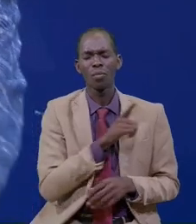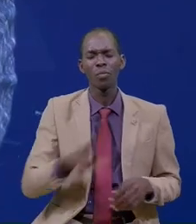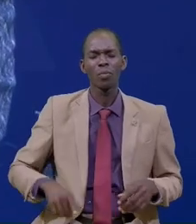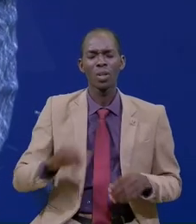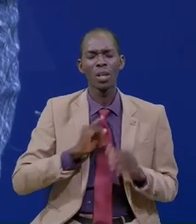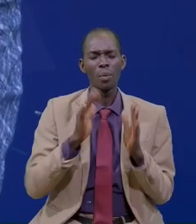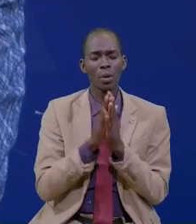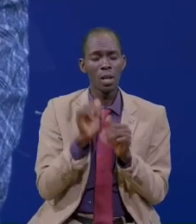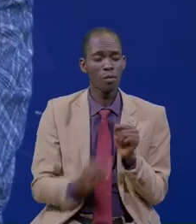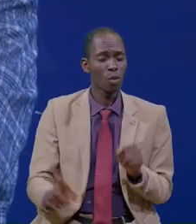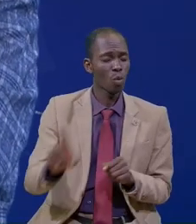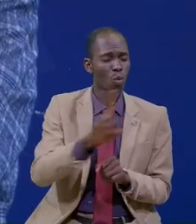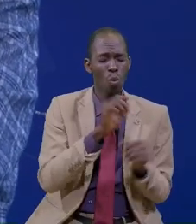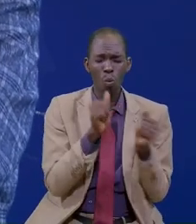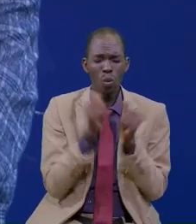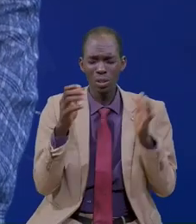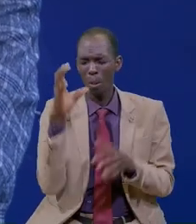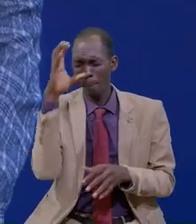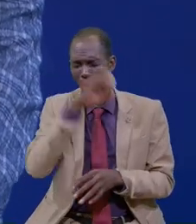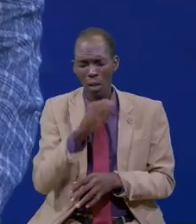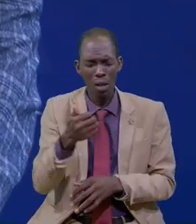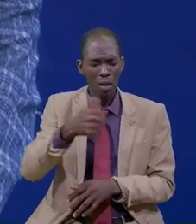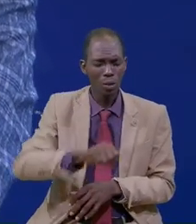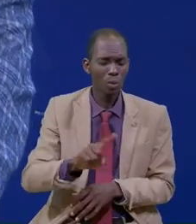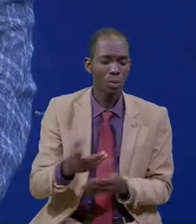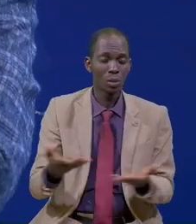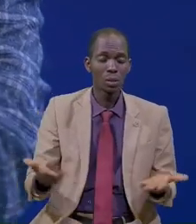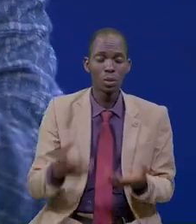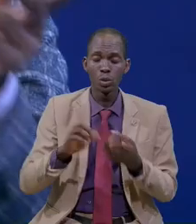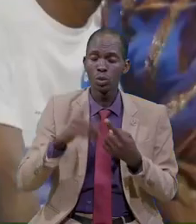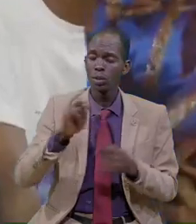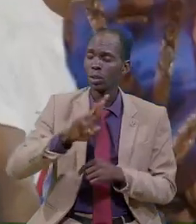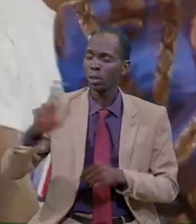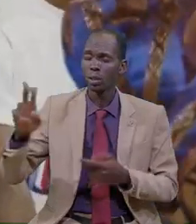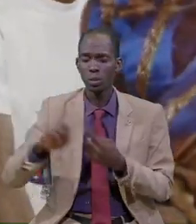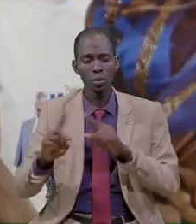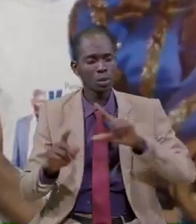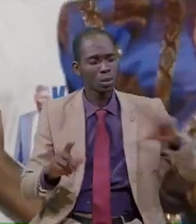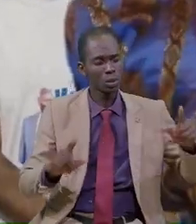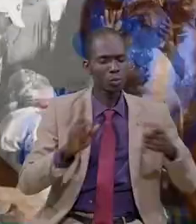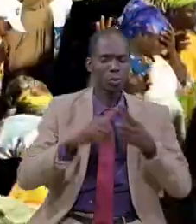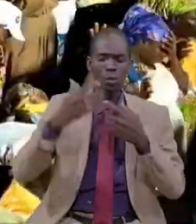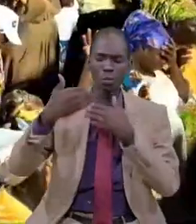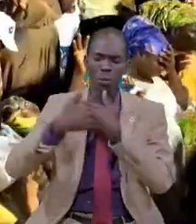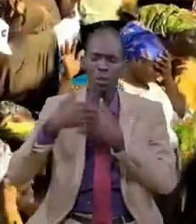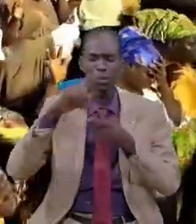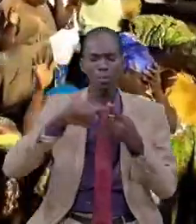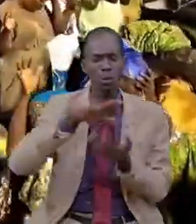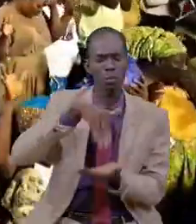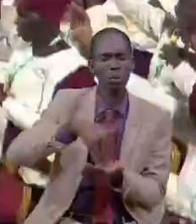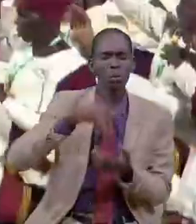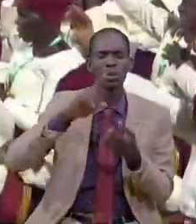now without exception. Seigneur, je prie pour tout le monde sans exception. To the right, to the left, to the back, to the middle, to the